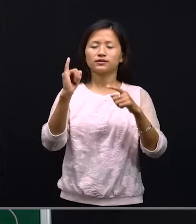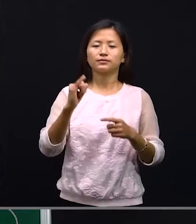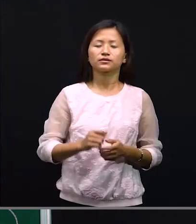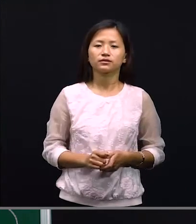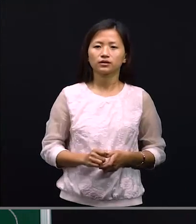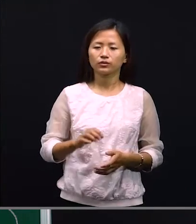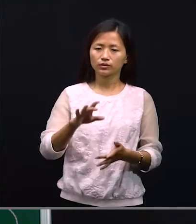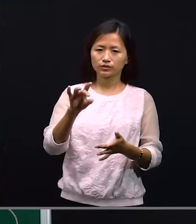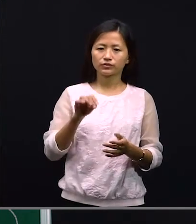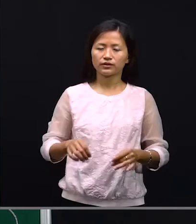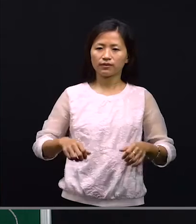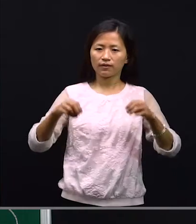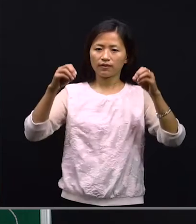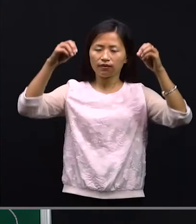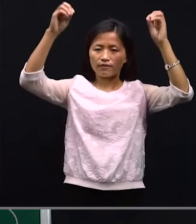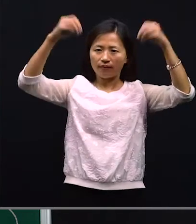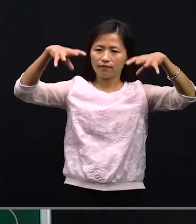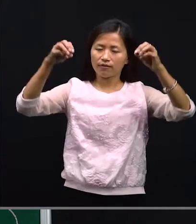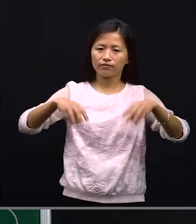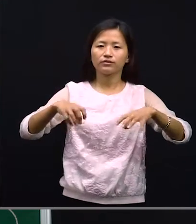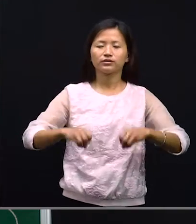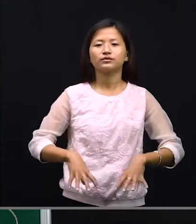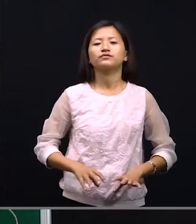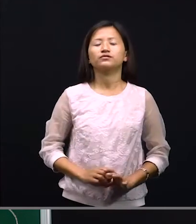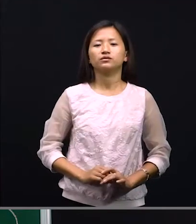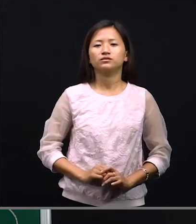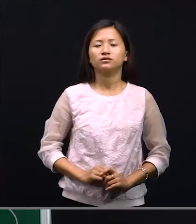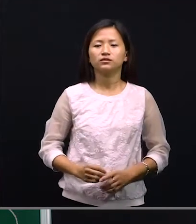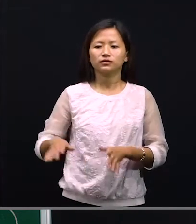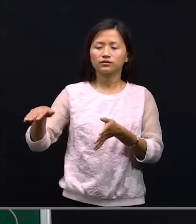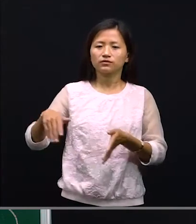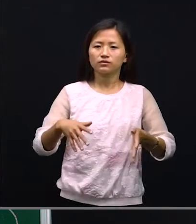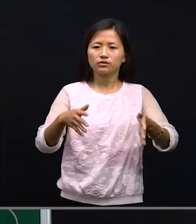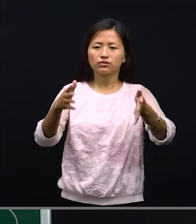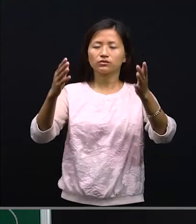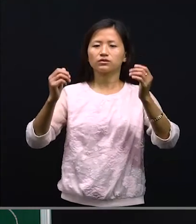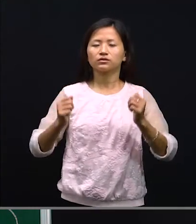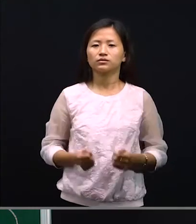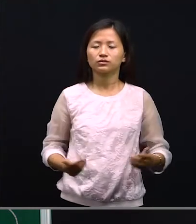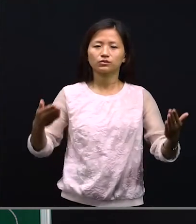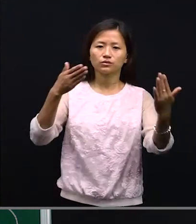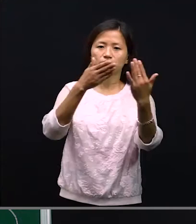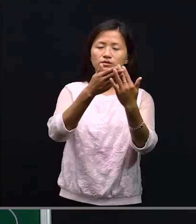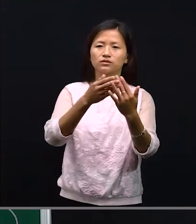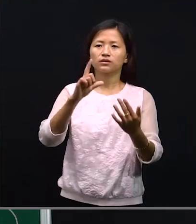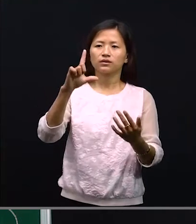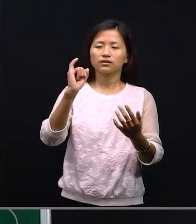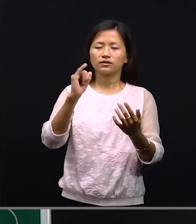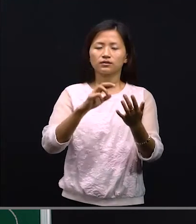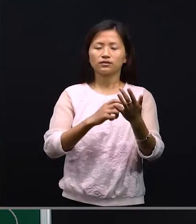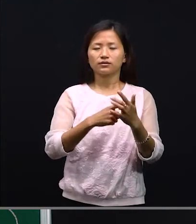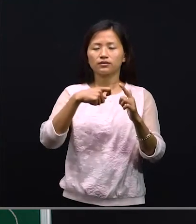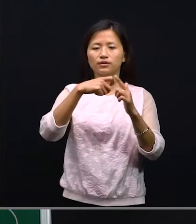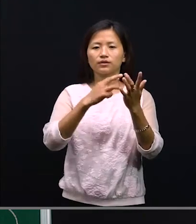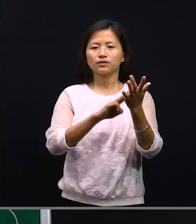which receives a heavy rainfall, and this water, okay, they flows down towards the Leaky River. And it is said